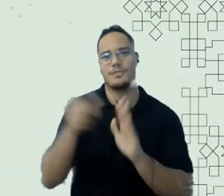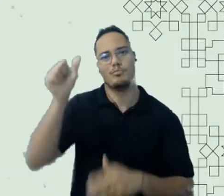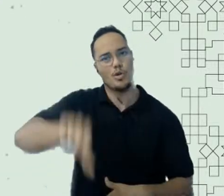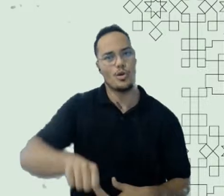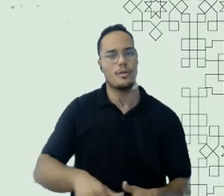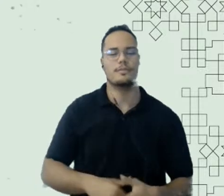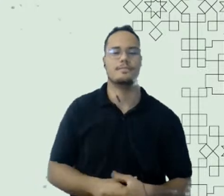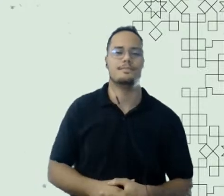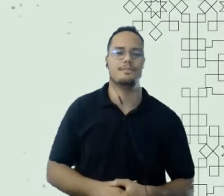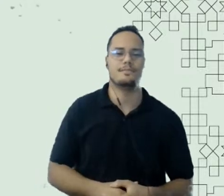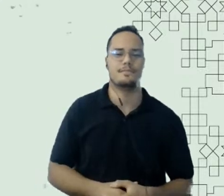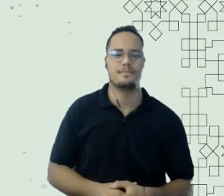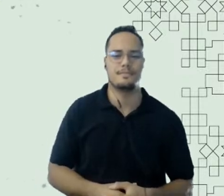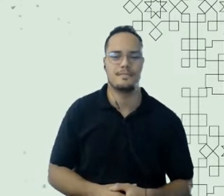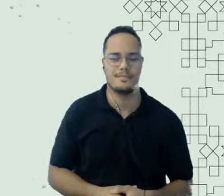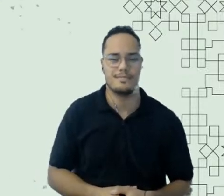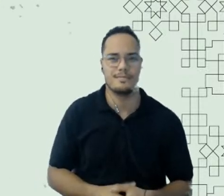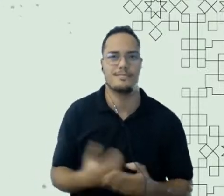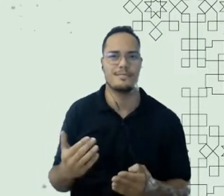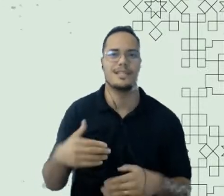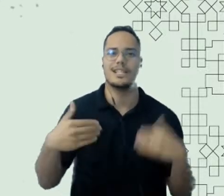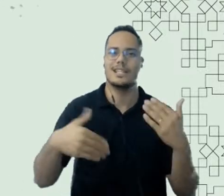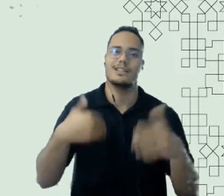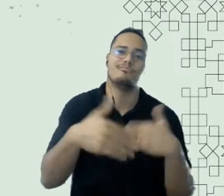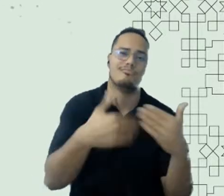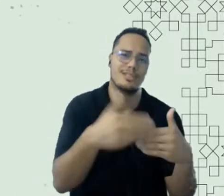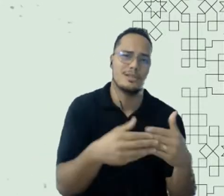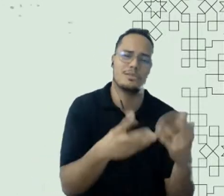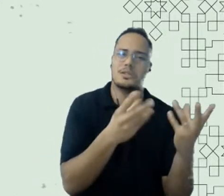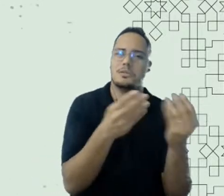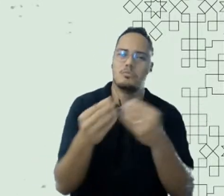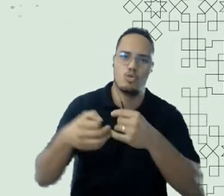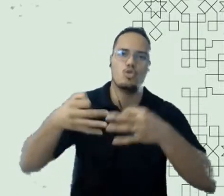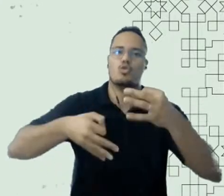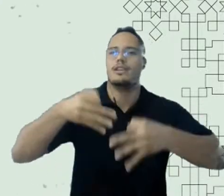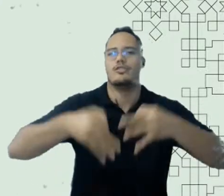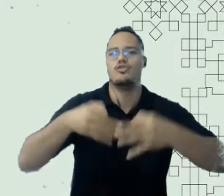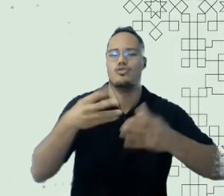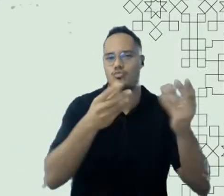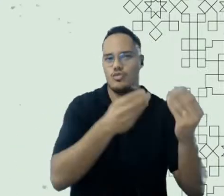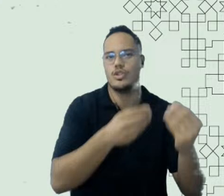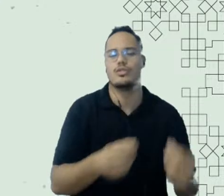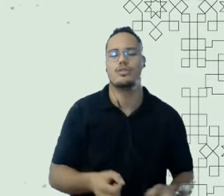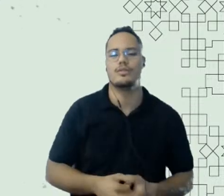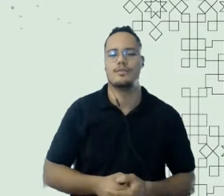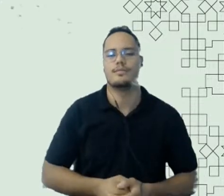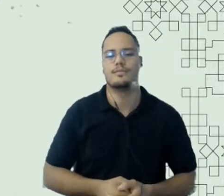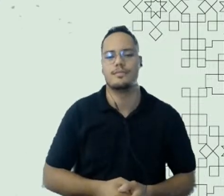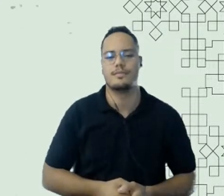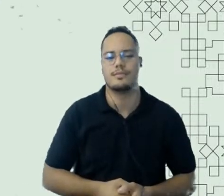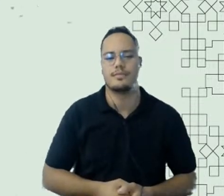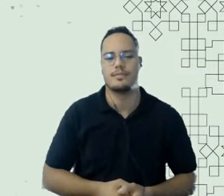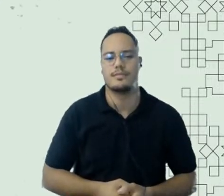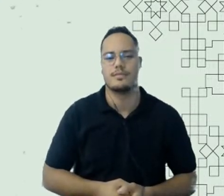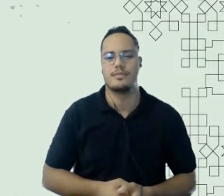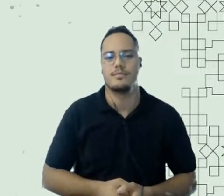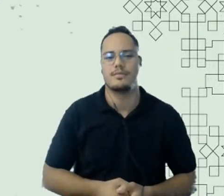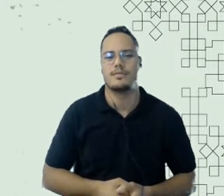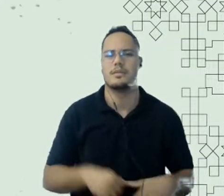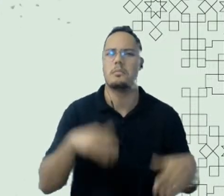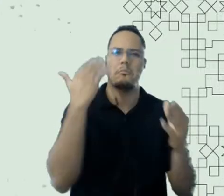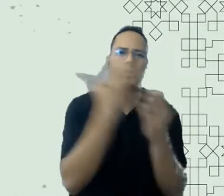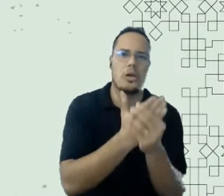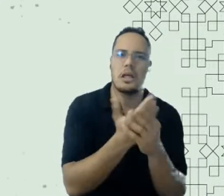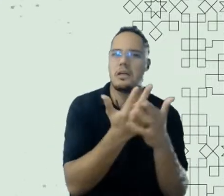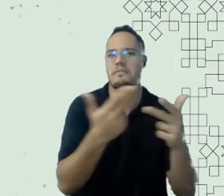of litigation. So, which I actually confirmed that it was a bad provision. And this is one